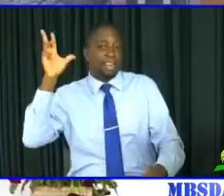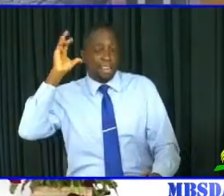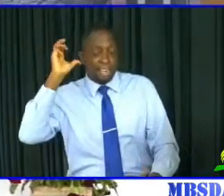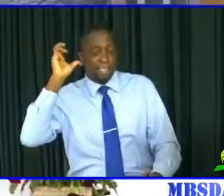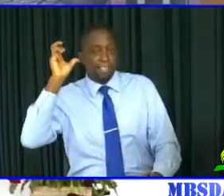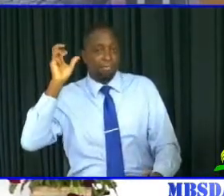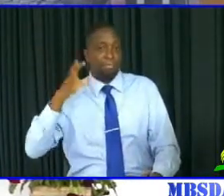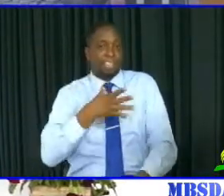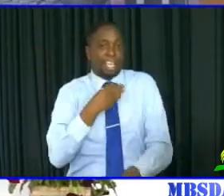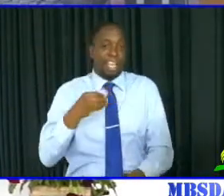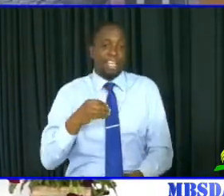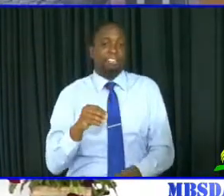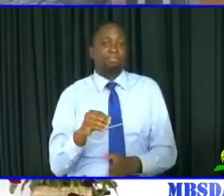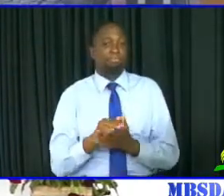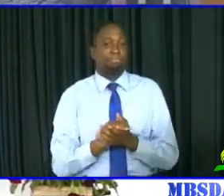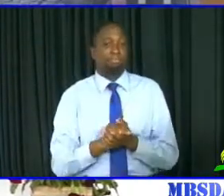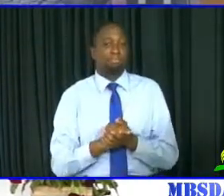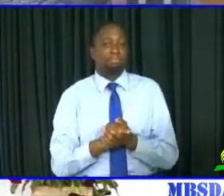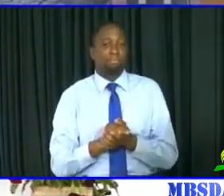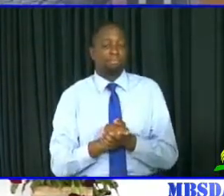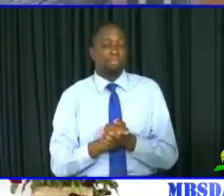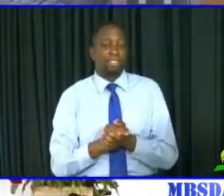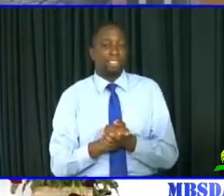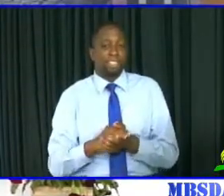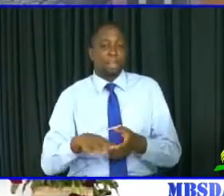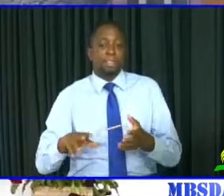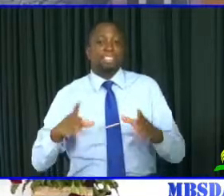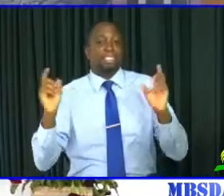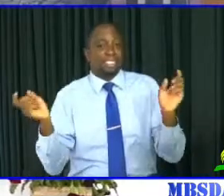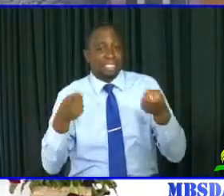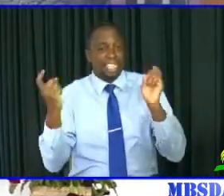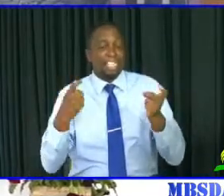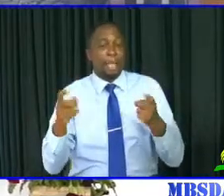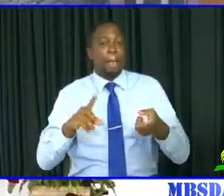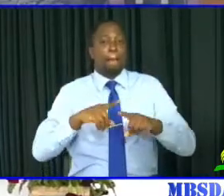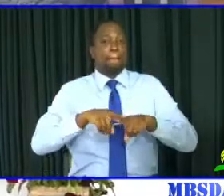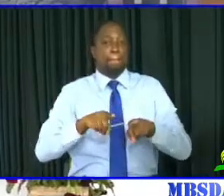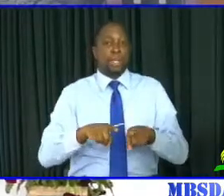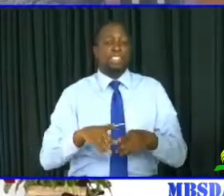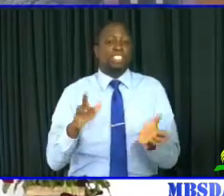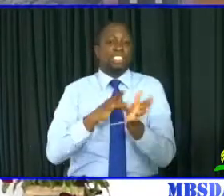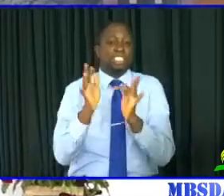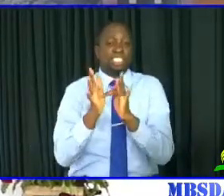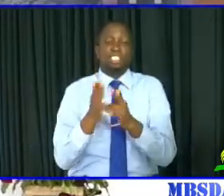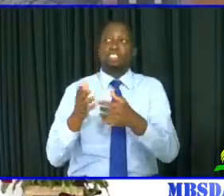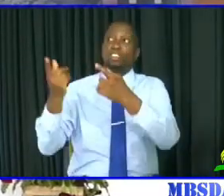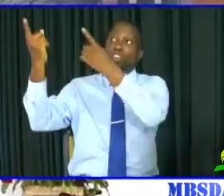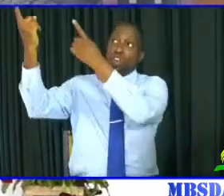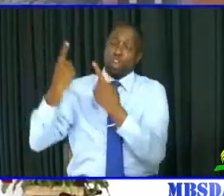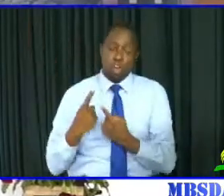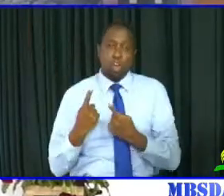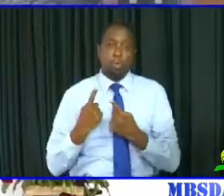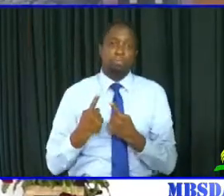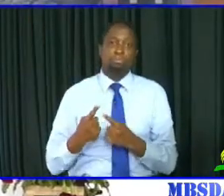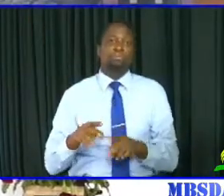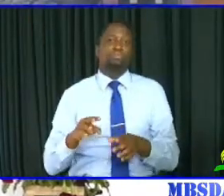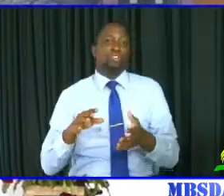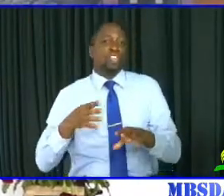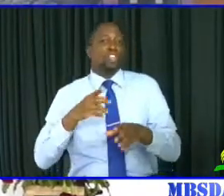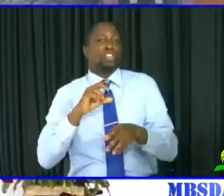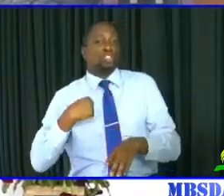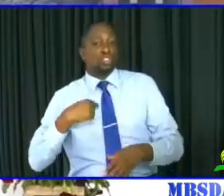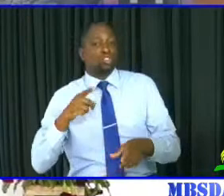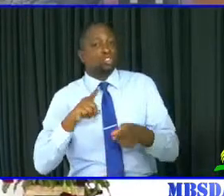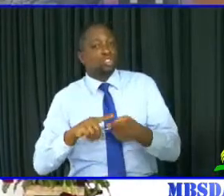to this earth. He, the way, the truth, and the life. He was forsaken and rejected. Jesus